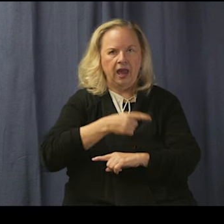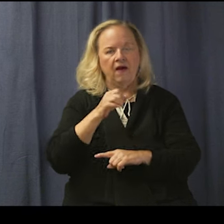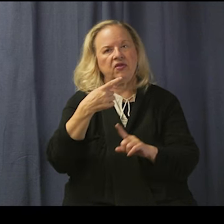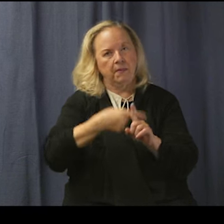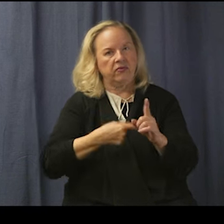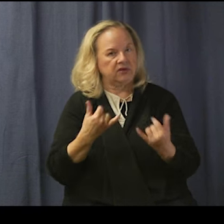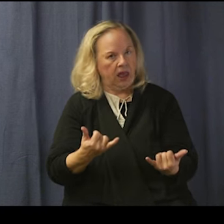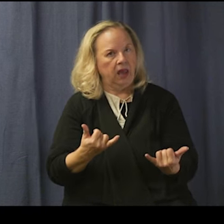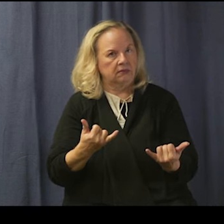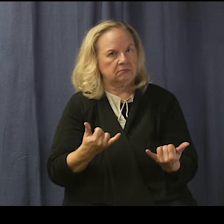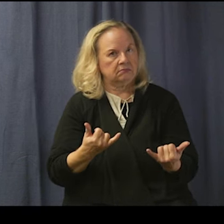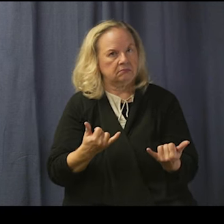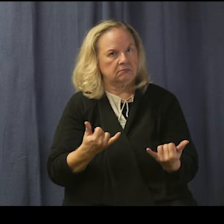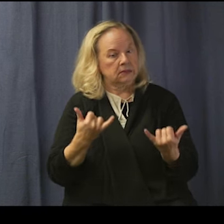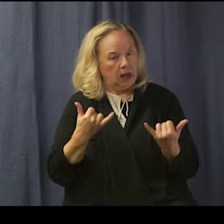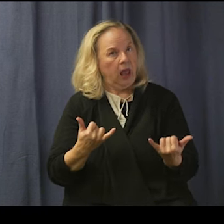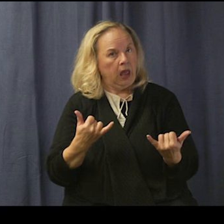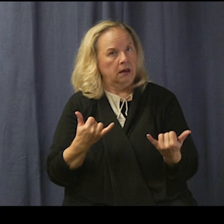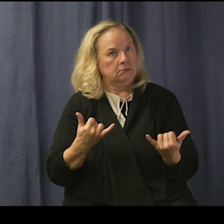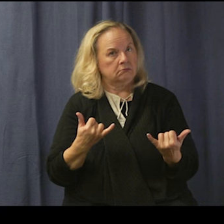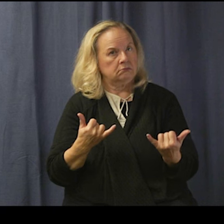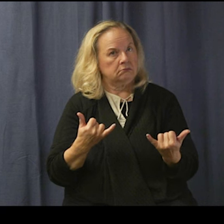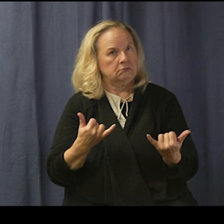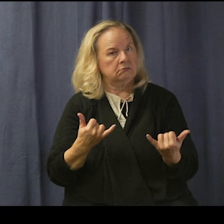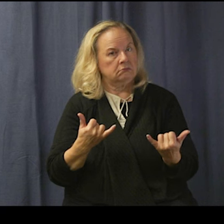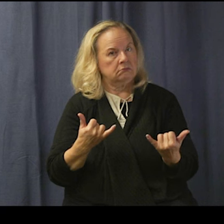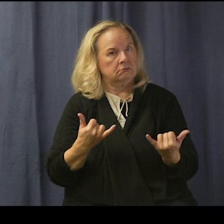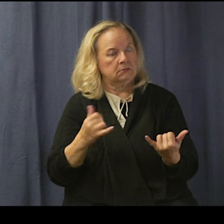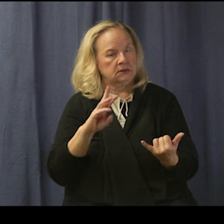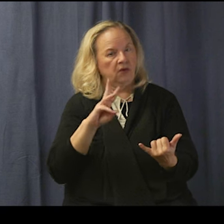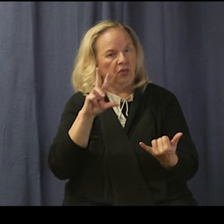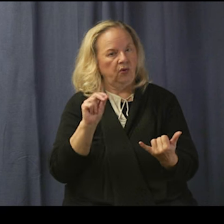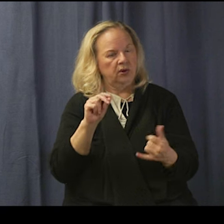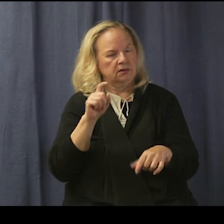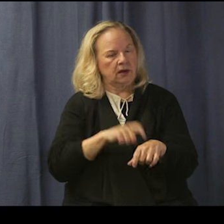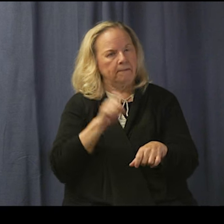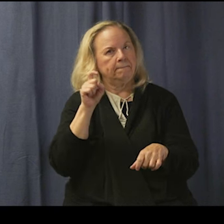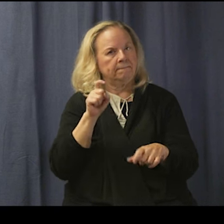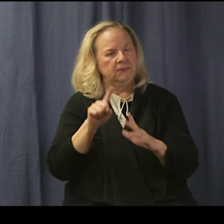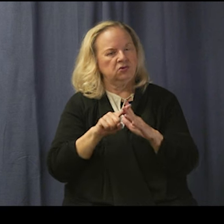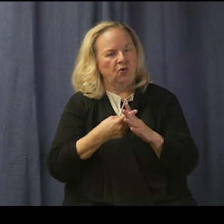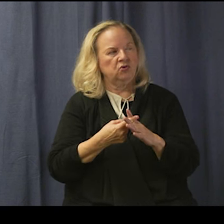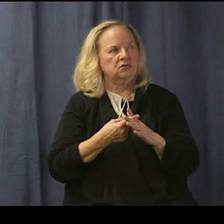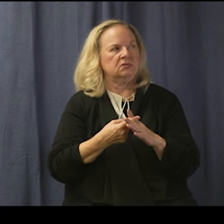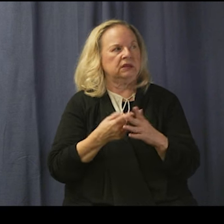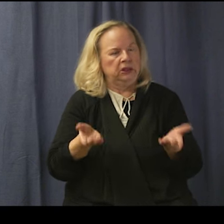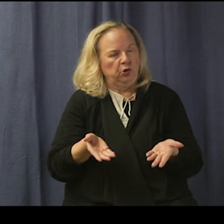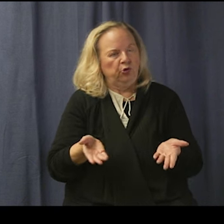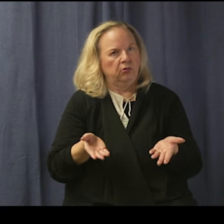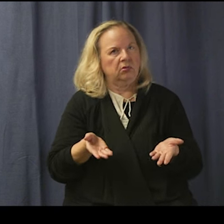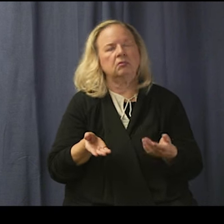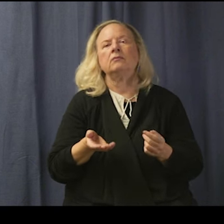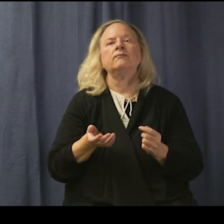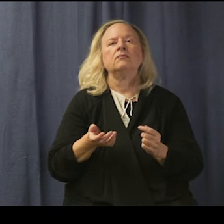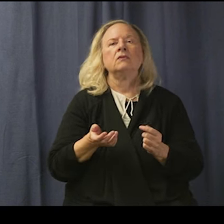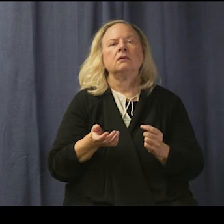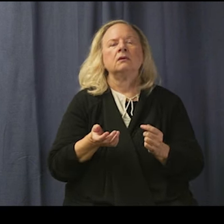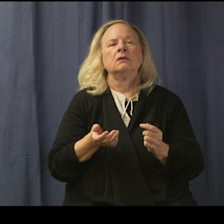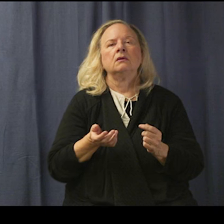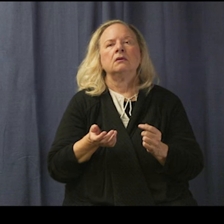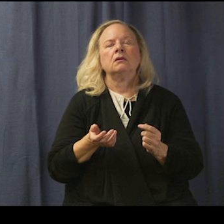That's today. Today is the 10th at 6:30. All right. It says, what are we to do? We're